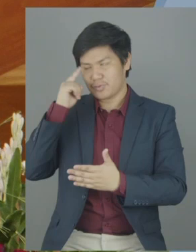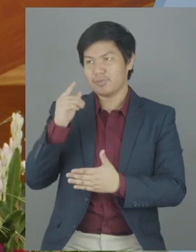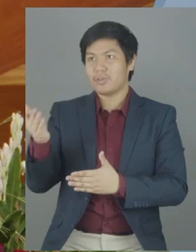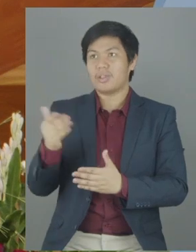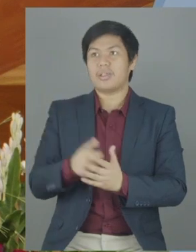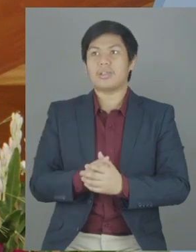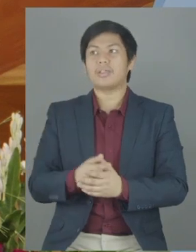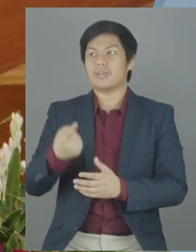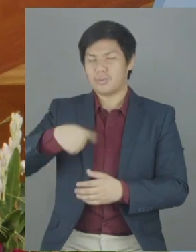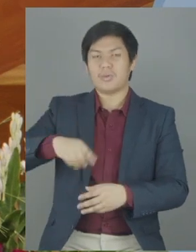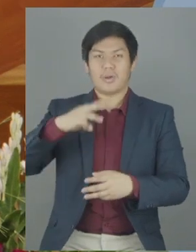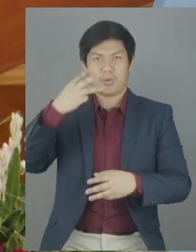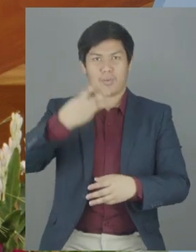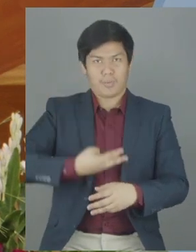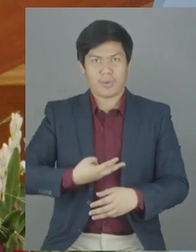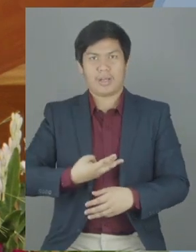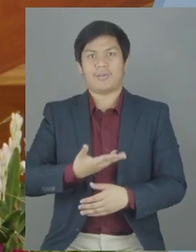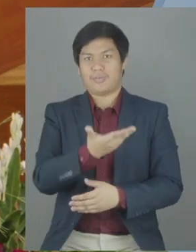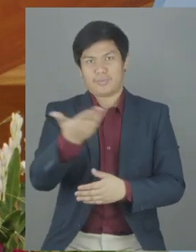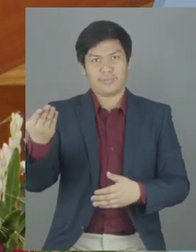And we want to grow with you here.